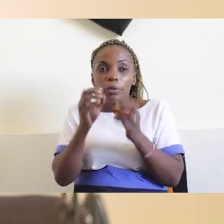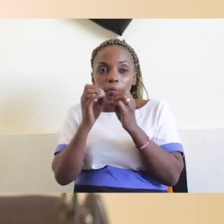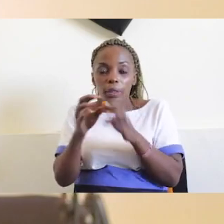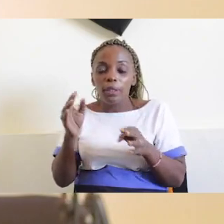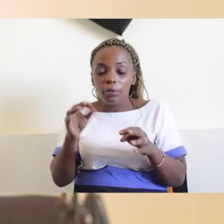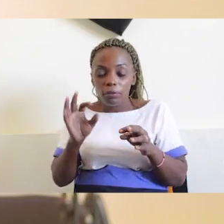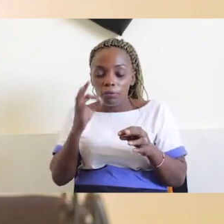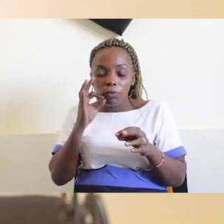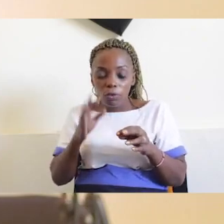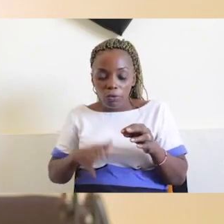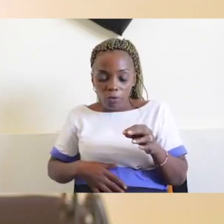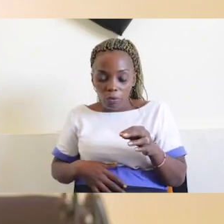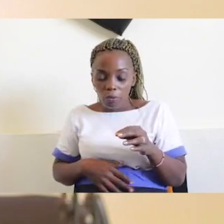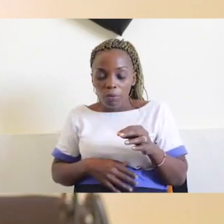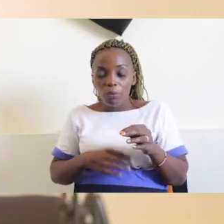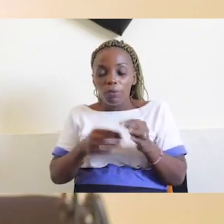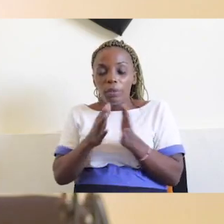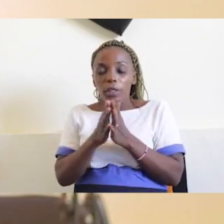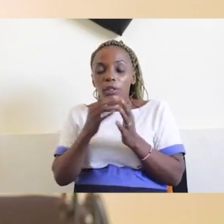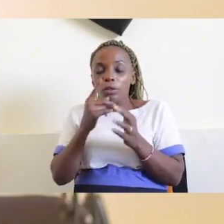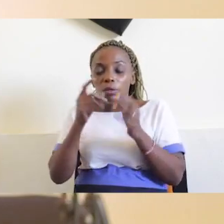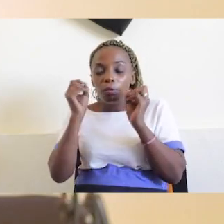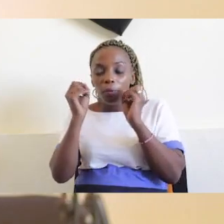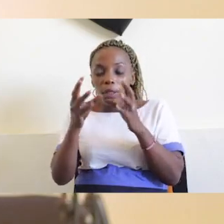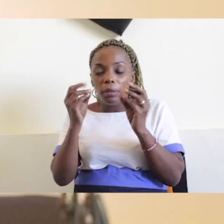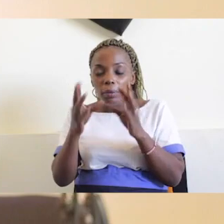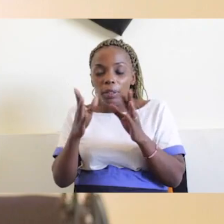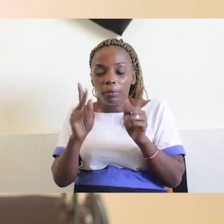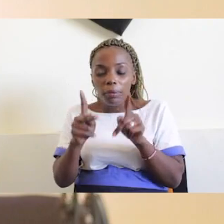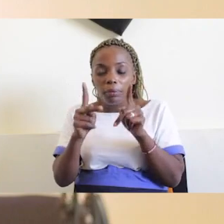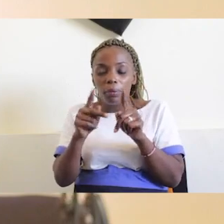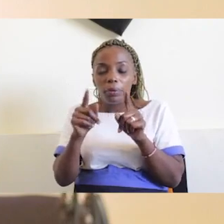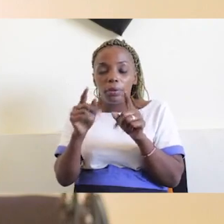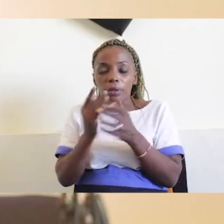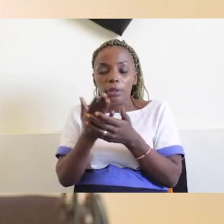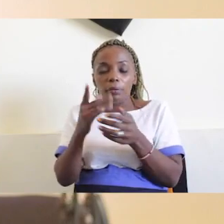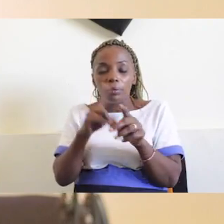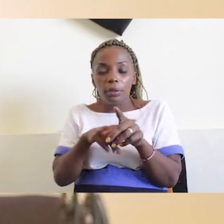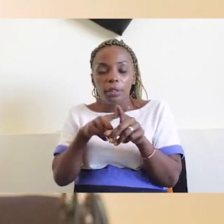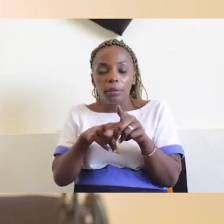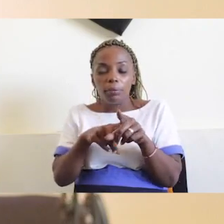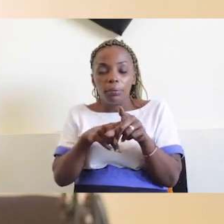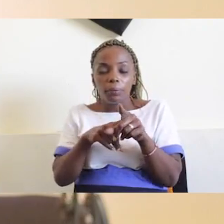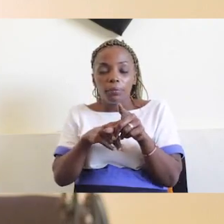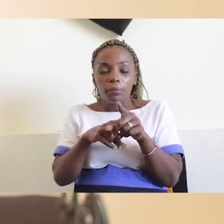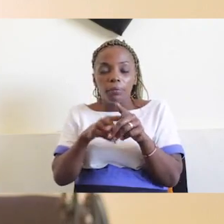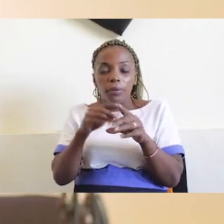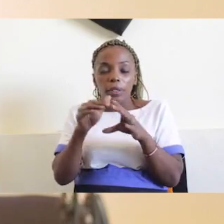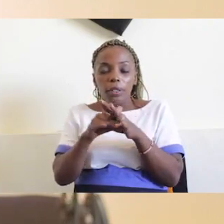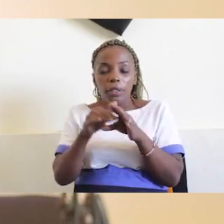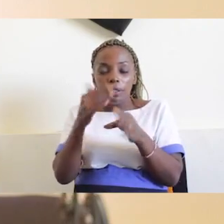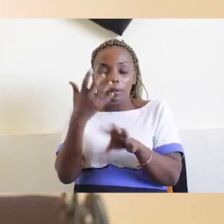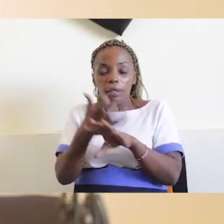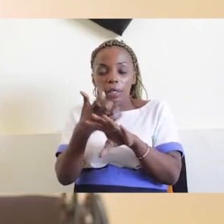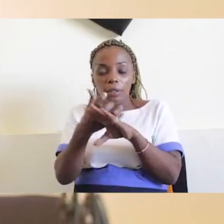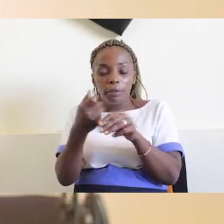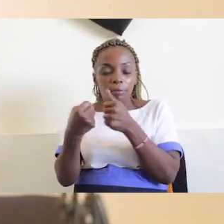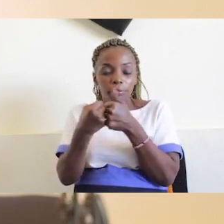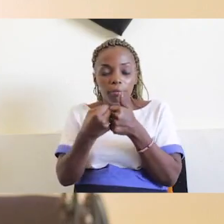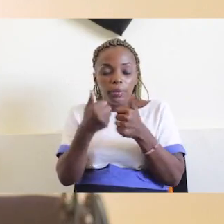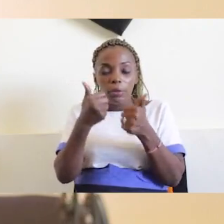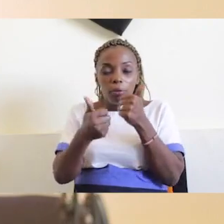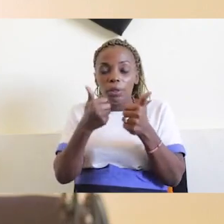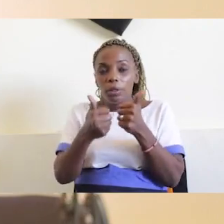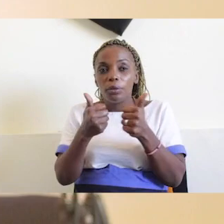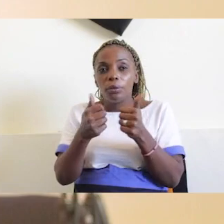fruit of the womb. And so many people also, sometimes we can find ourselves in a situation where